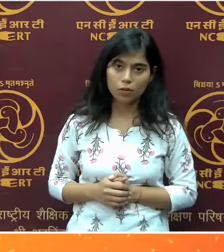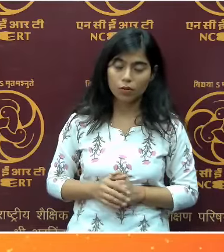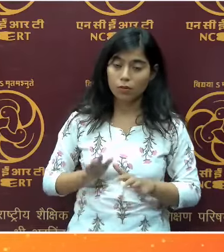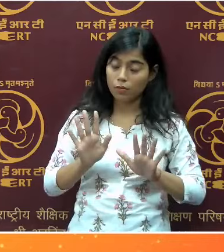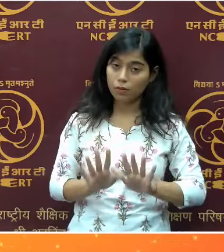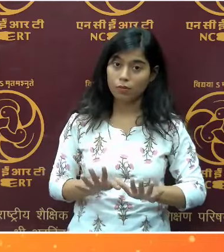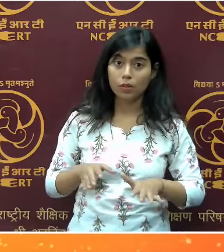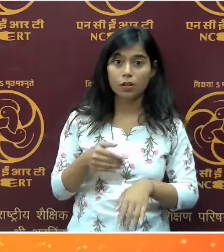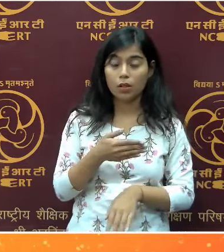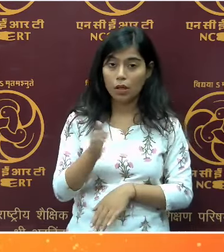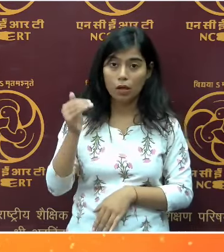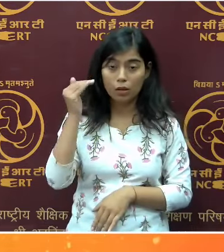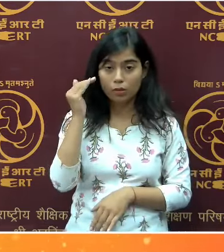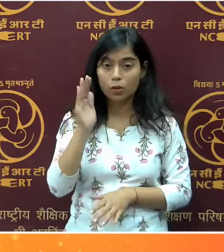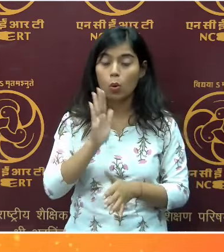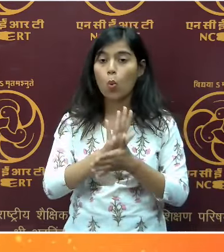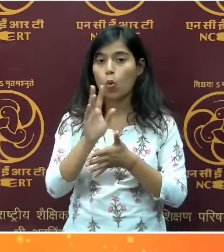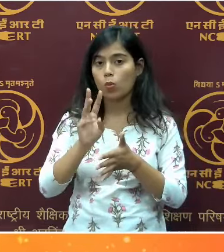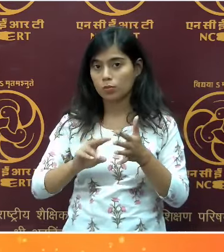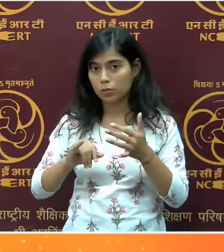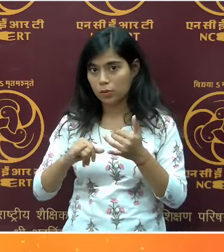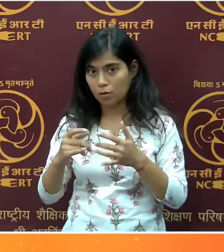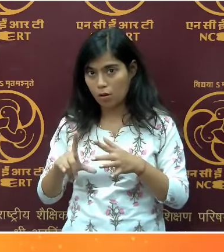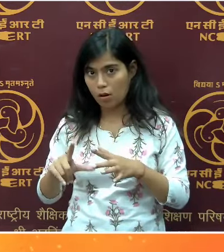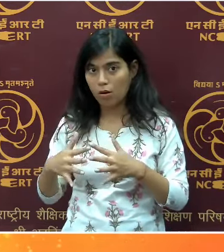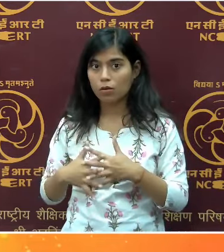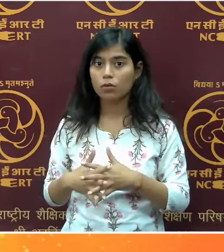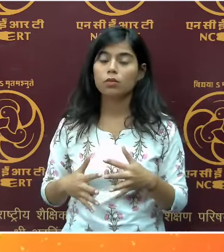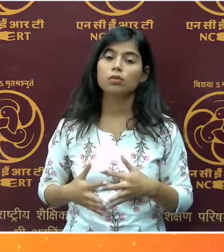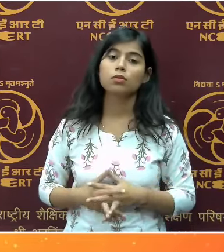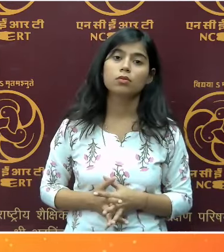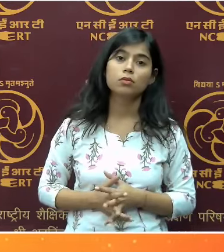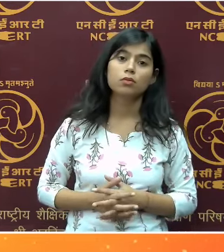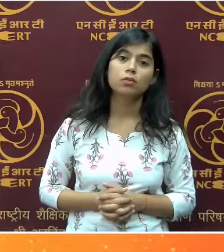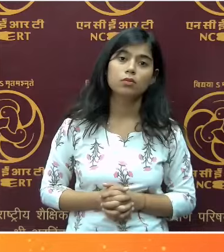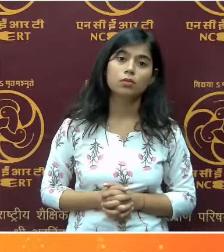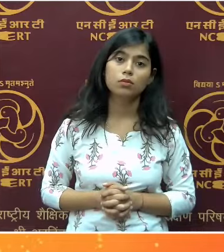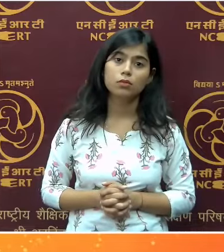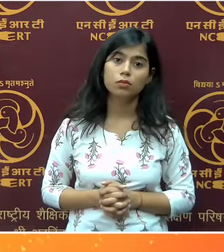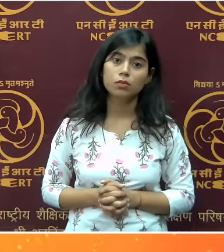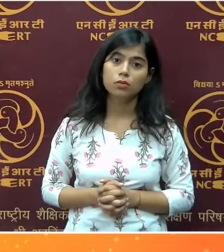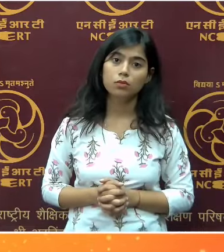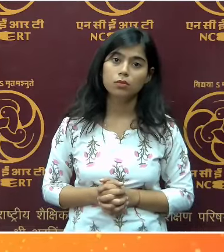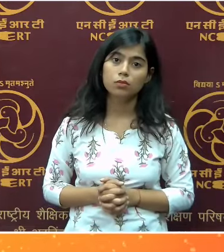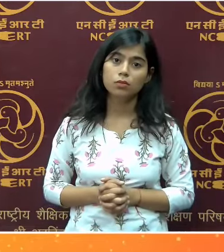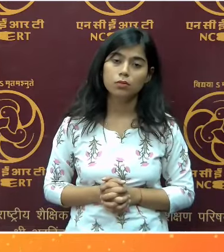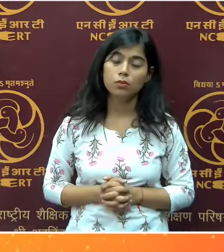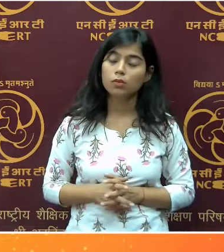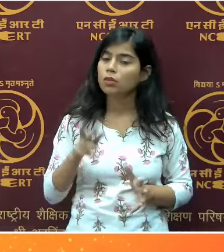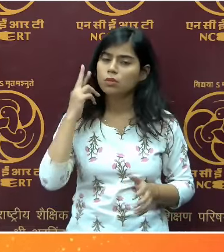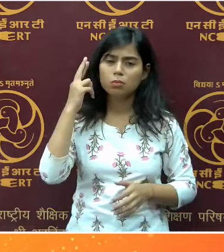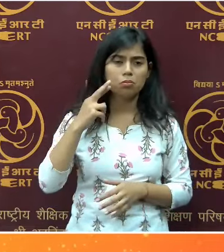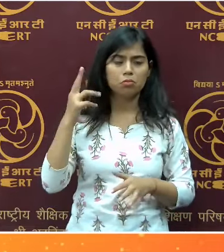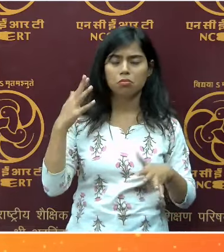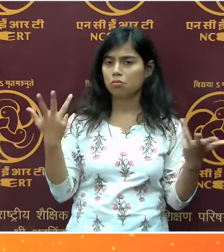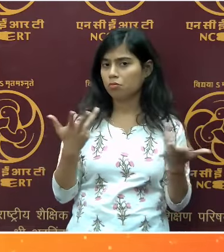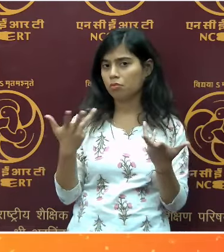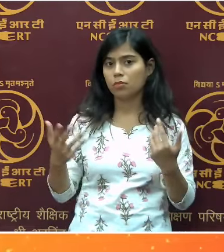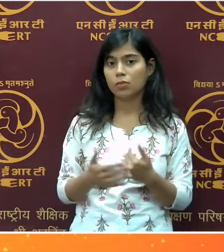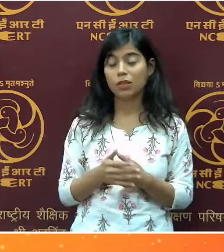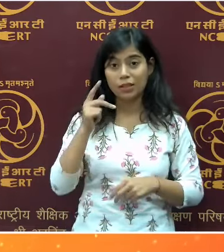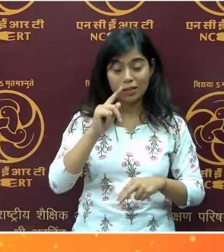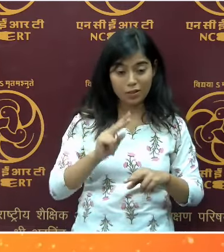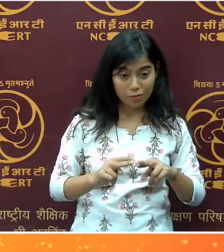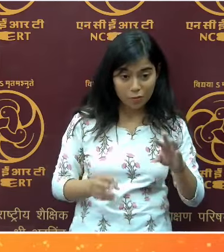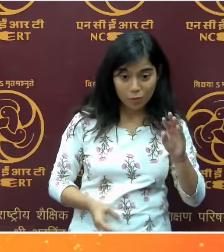know of the Ohm's law is it is measured at a constant temperature, because now look at this, if you increase